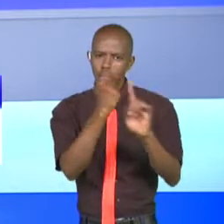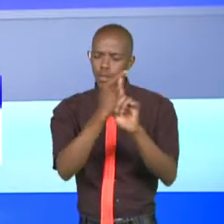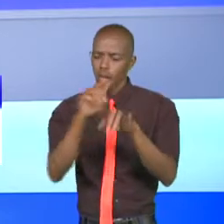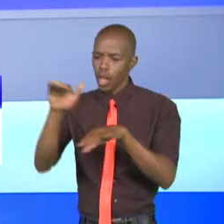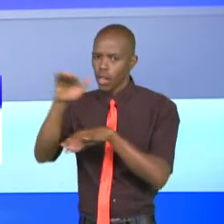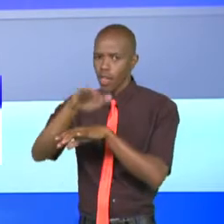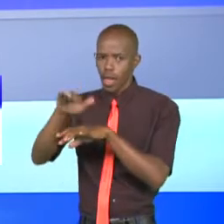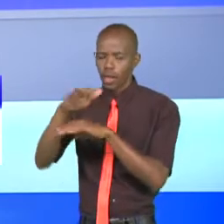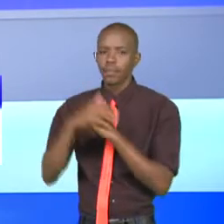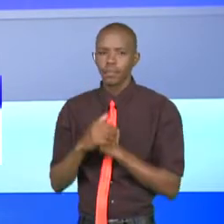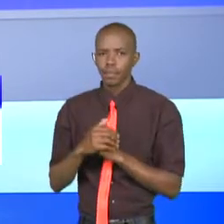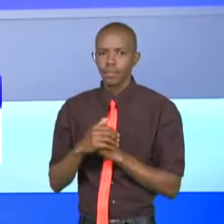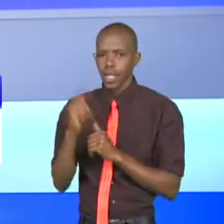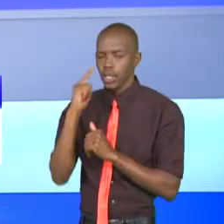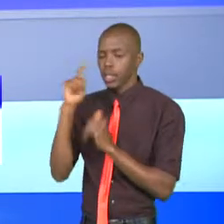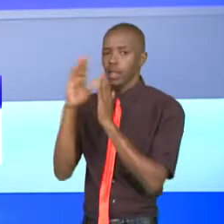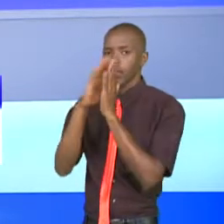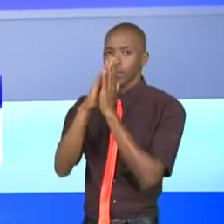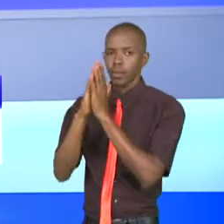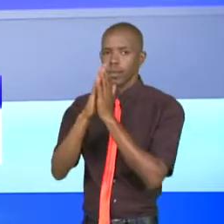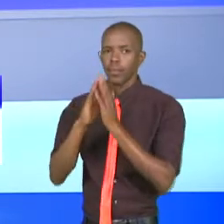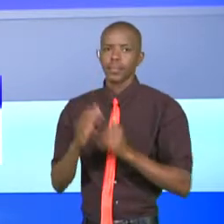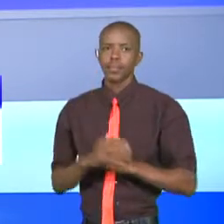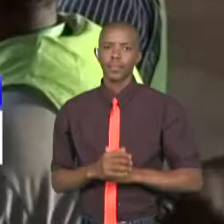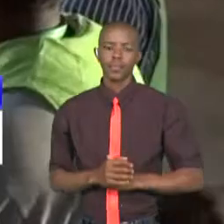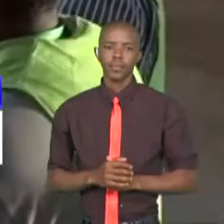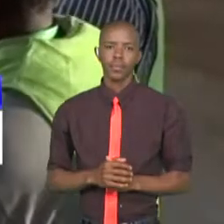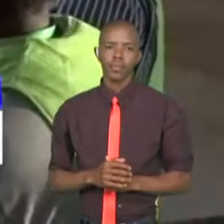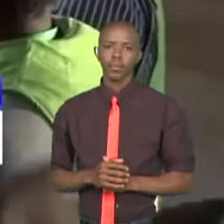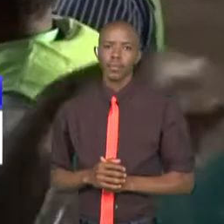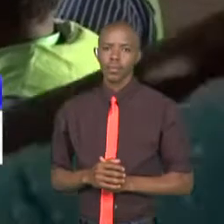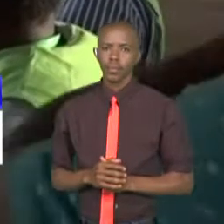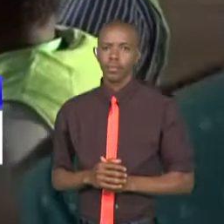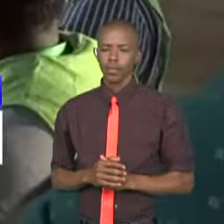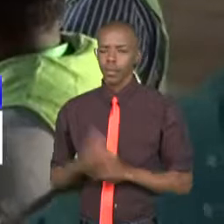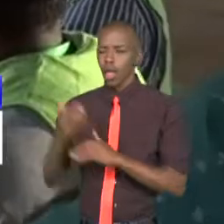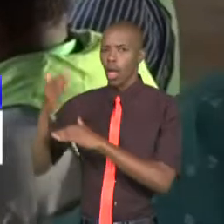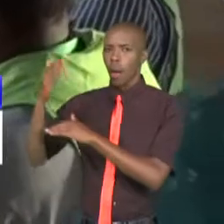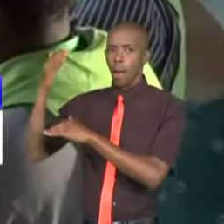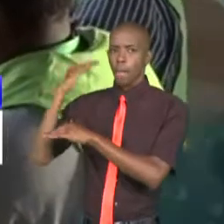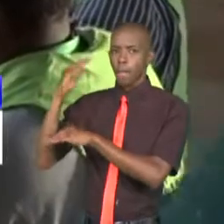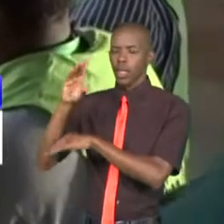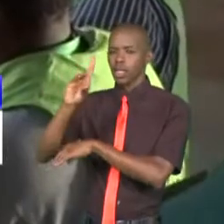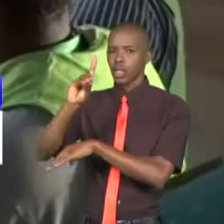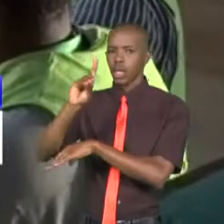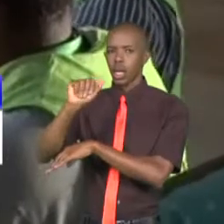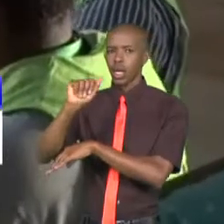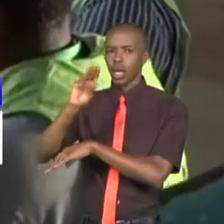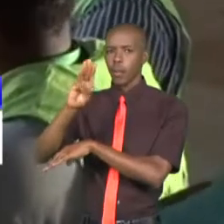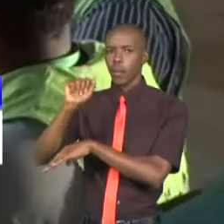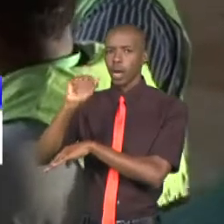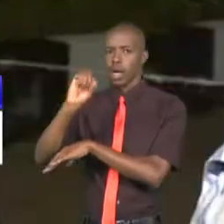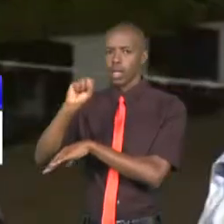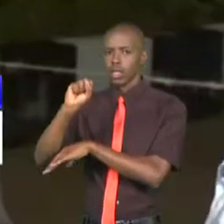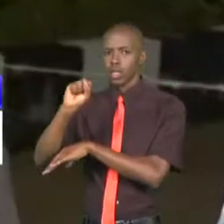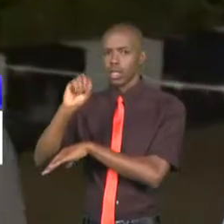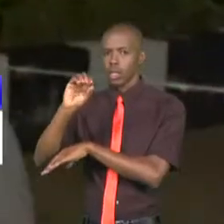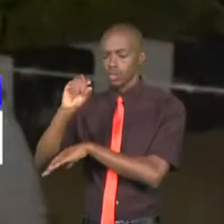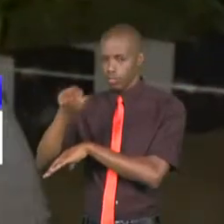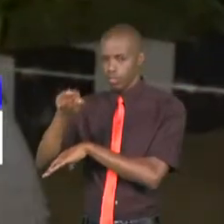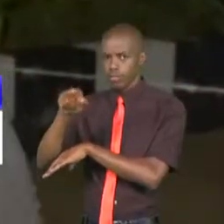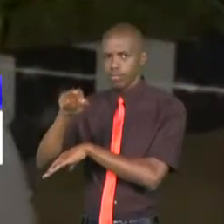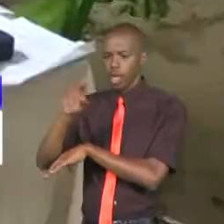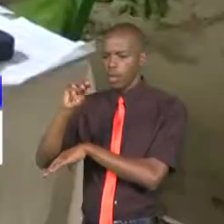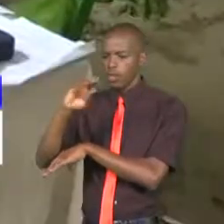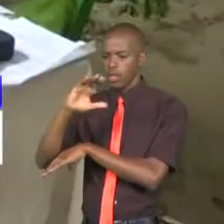across the country. Namukene Samuel with this report. Former Dabaso Ward member of County Assembly Emmanuel Changawa